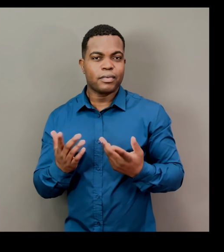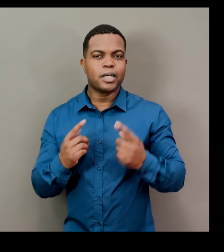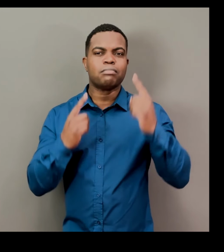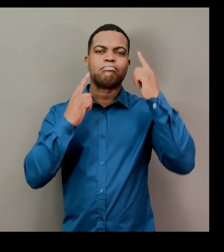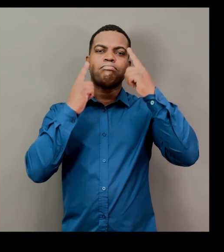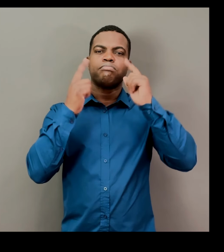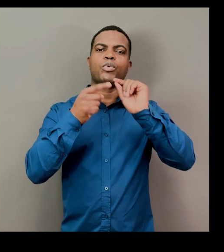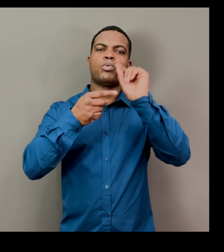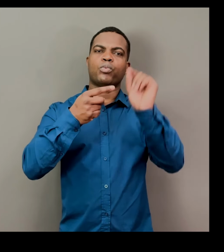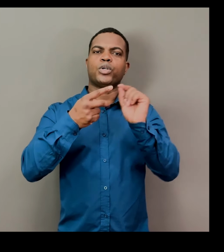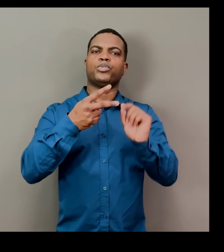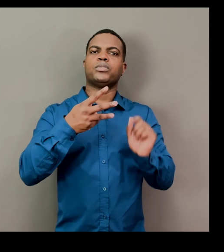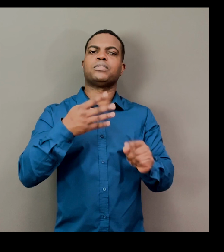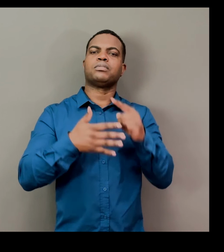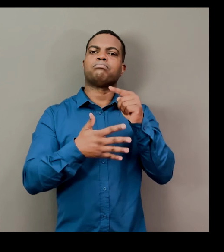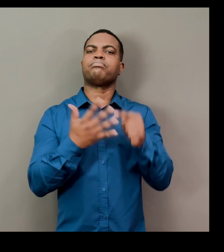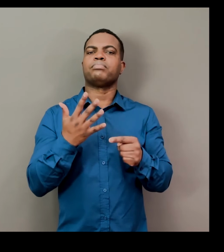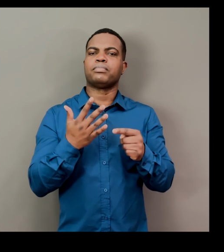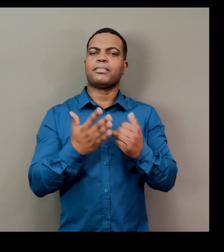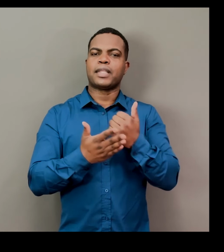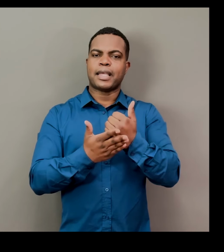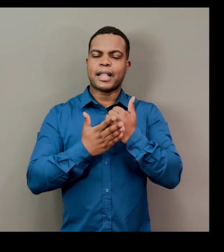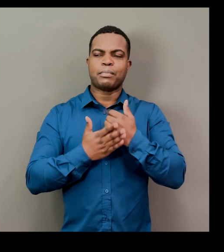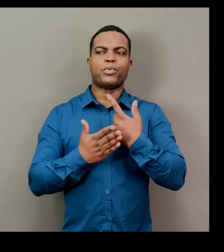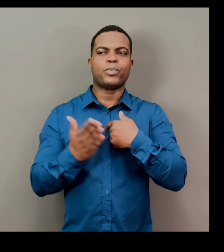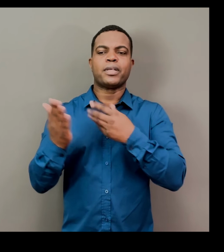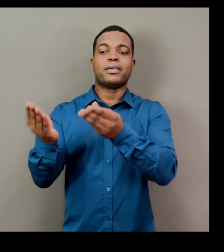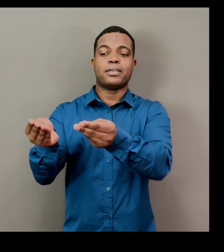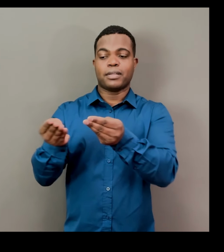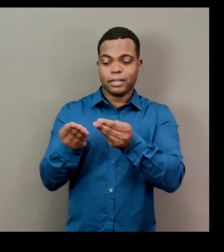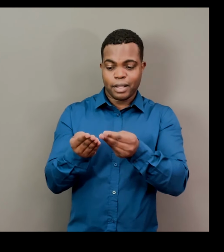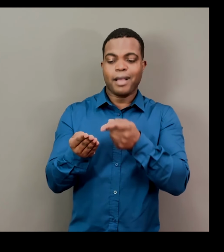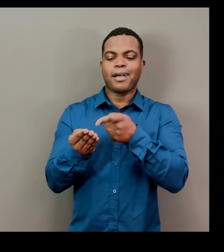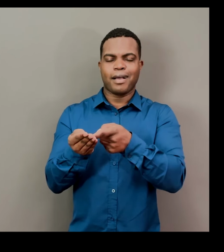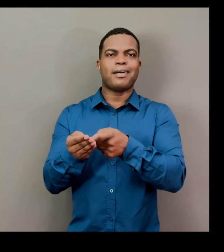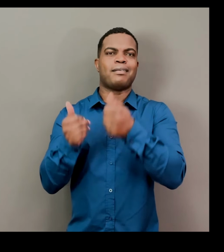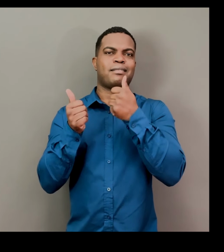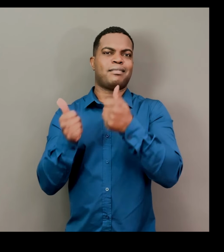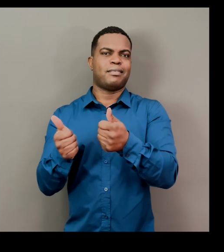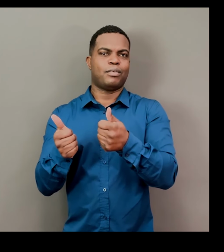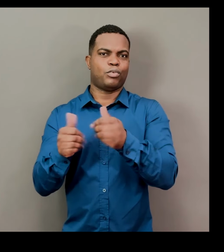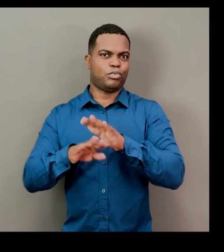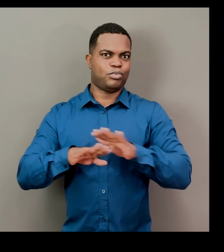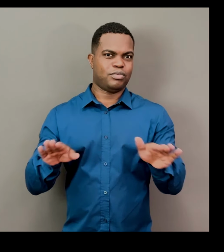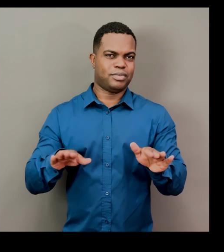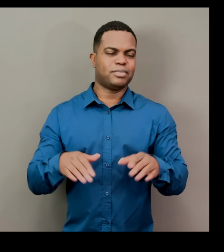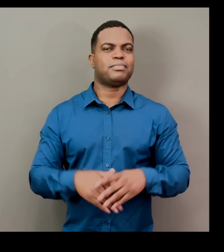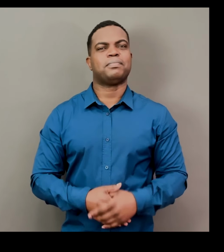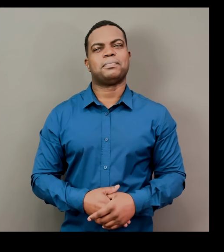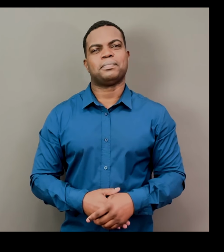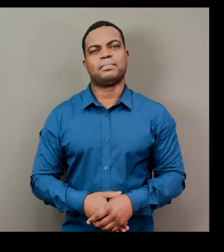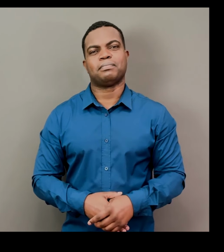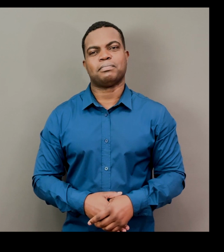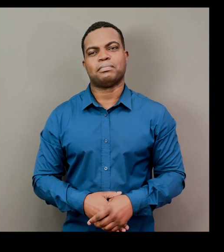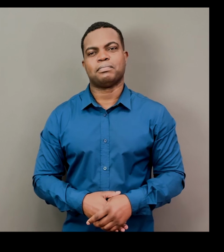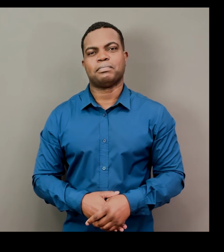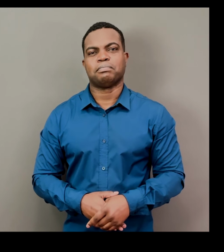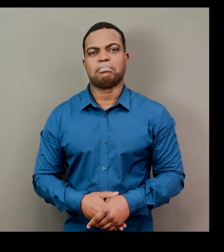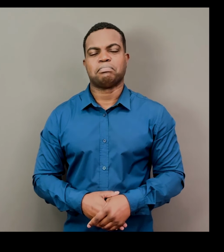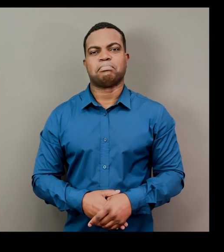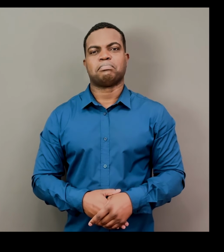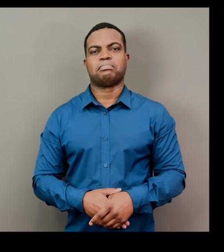These are all fundamental questions to realize the reliability of the source.